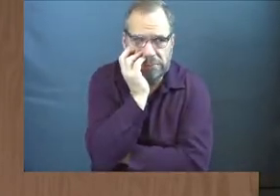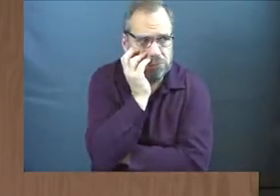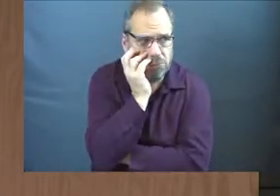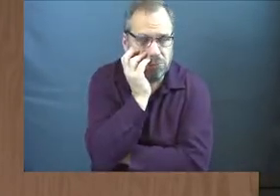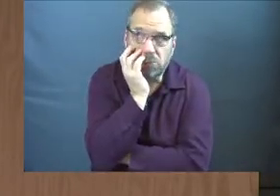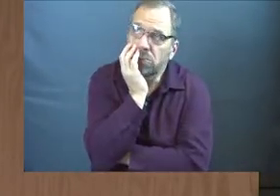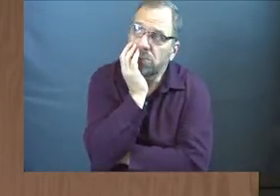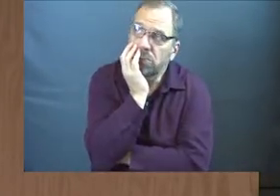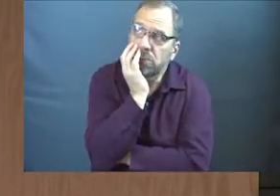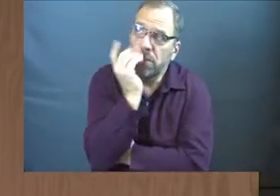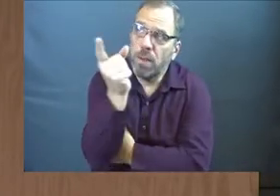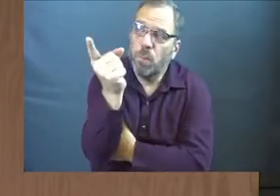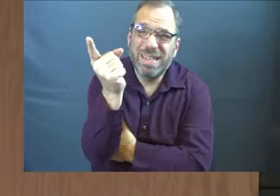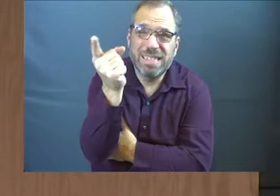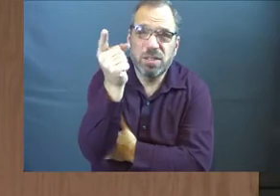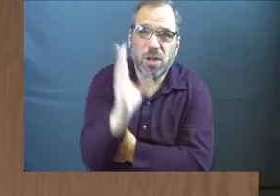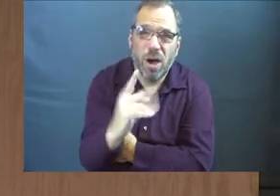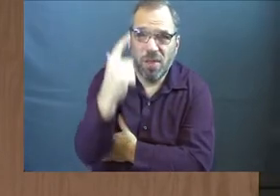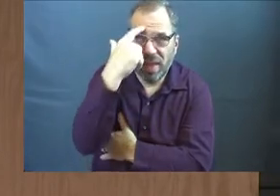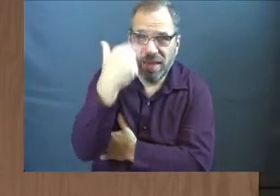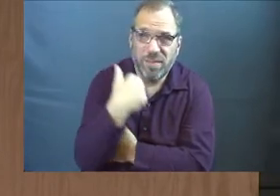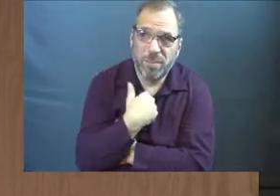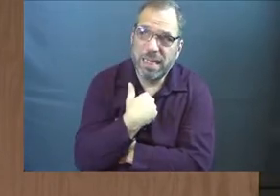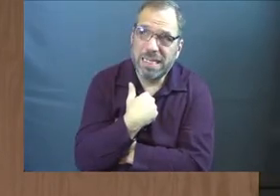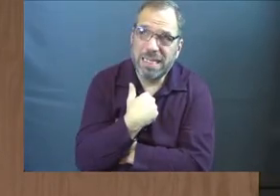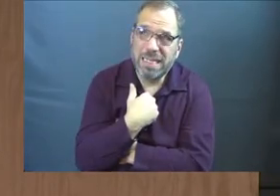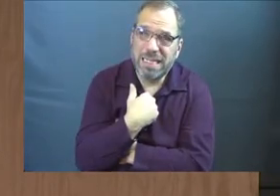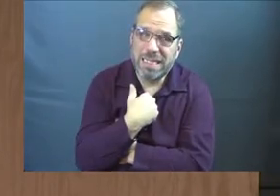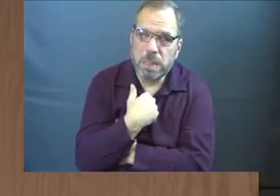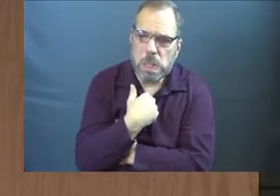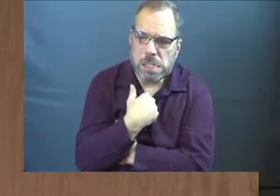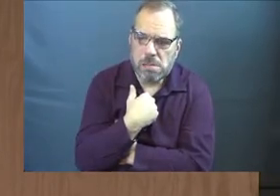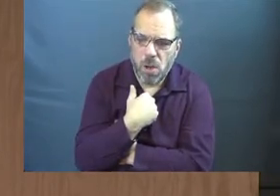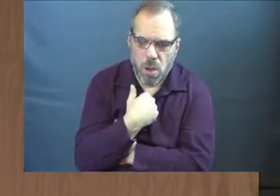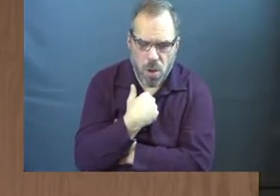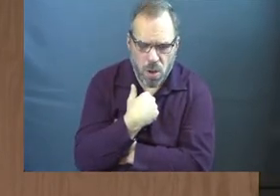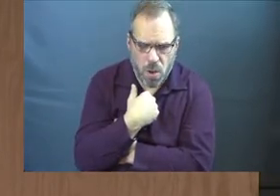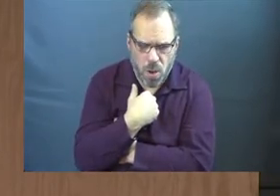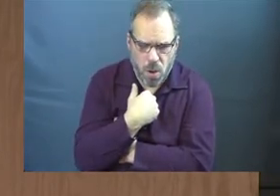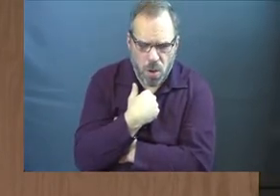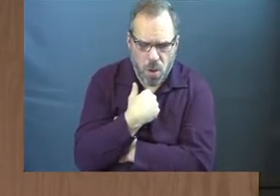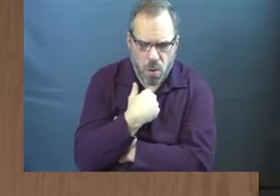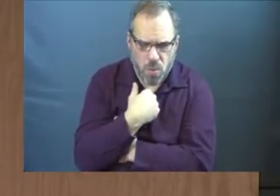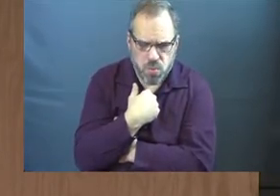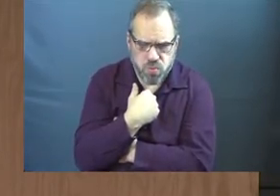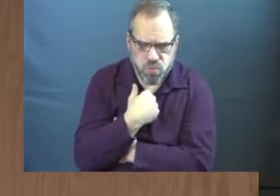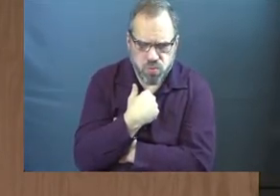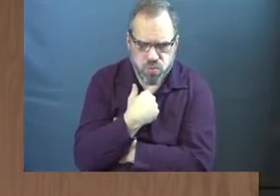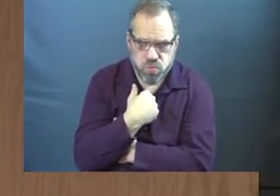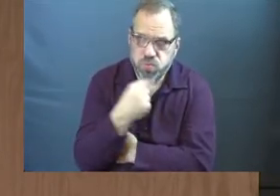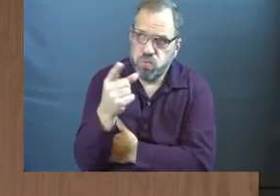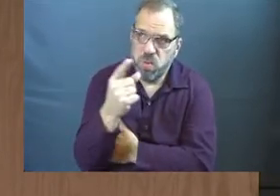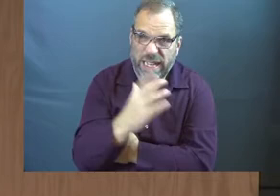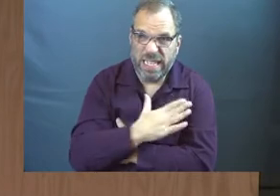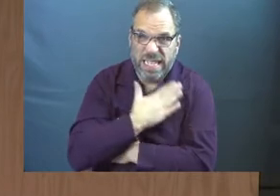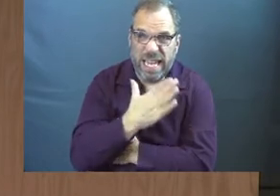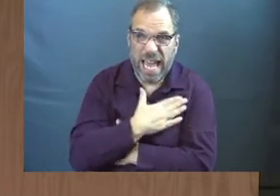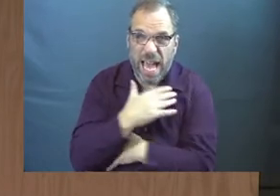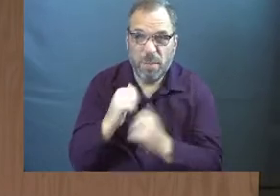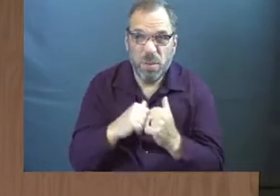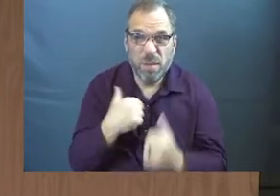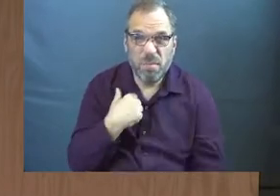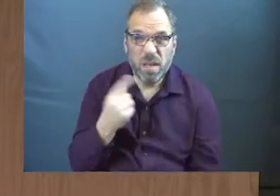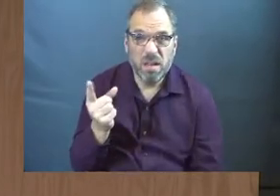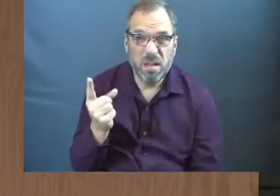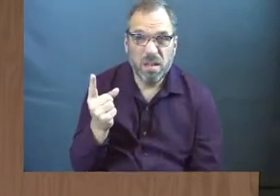And what's God think of me? And it started to kind of haunt me a little bit. Is he even happy